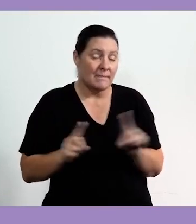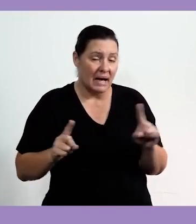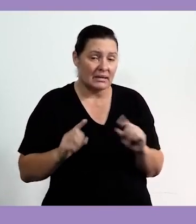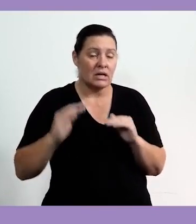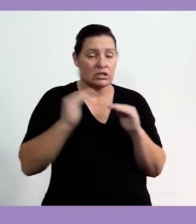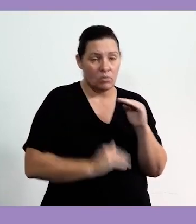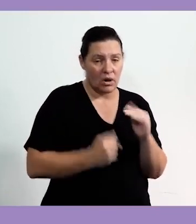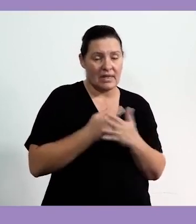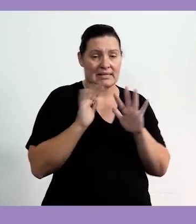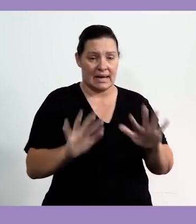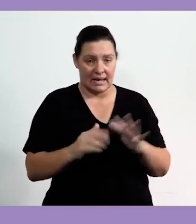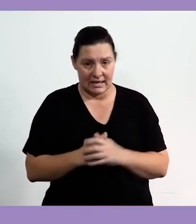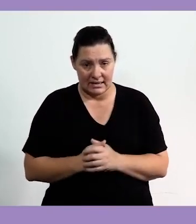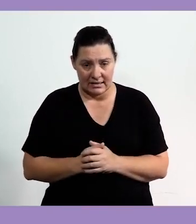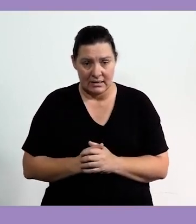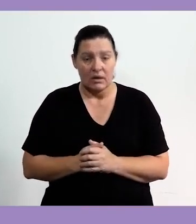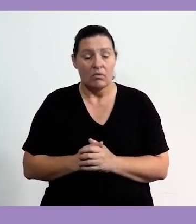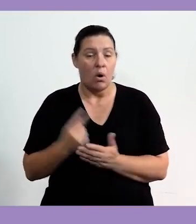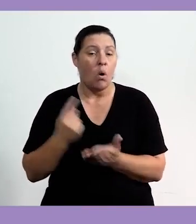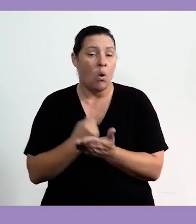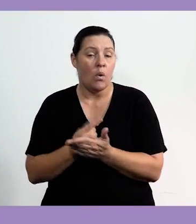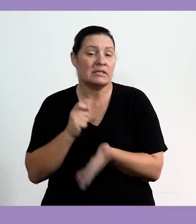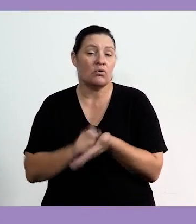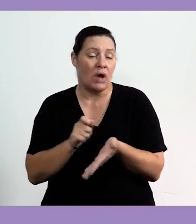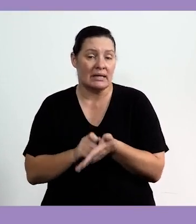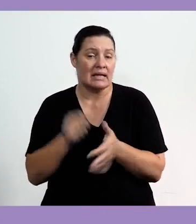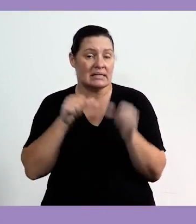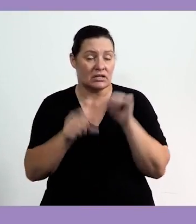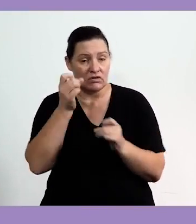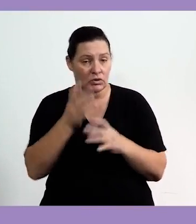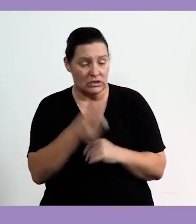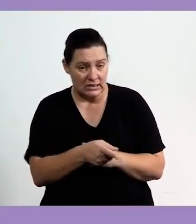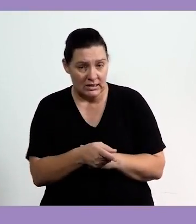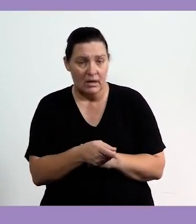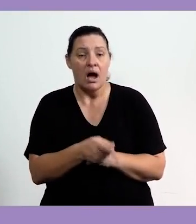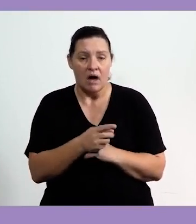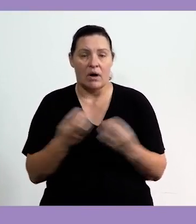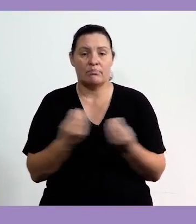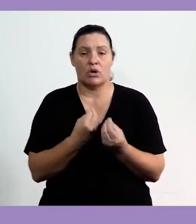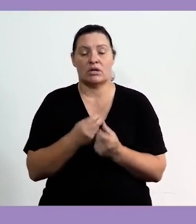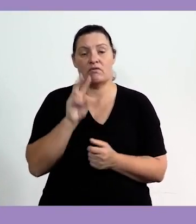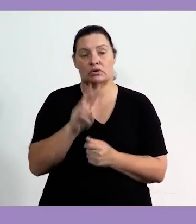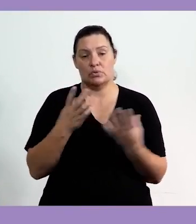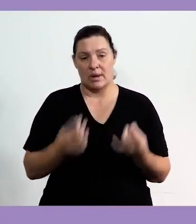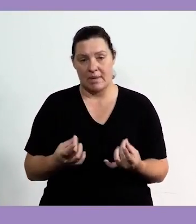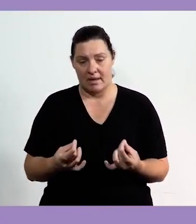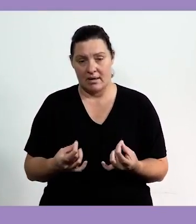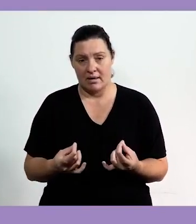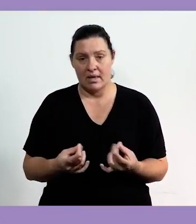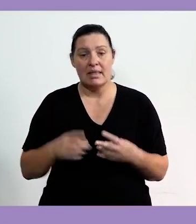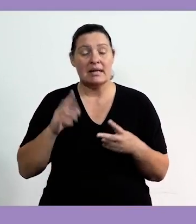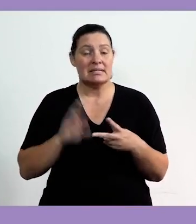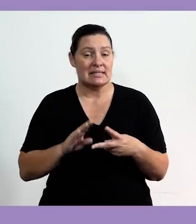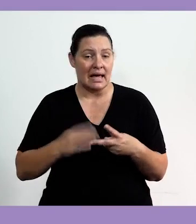than 1, but smaller than 10. And we always write our scientific notation as a product of